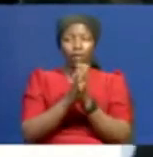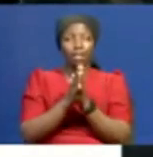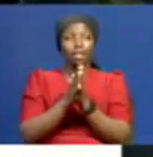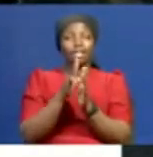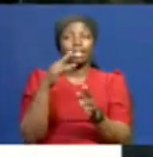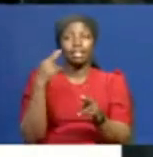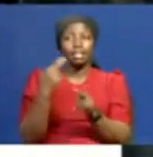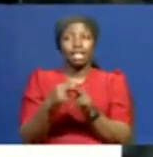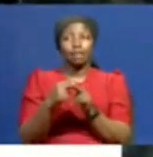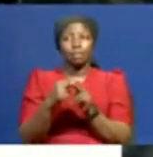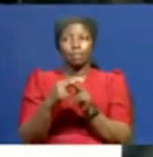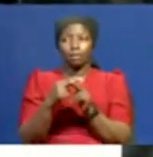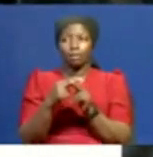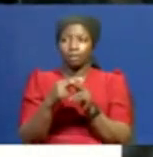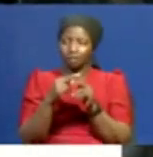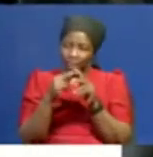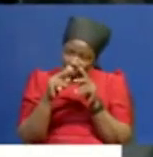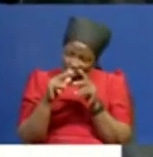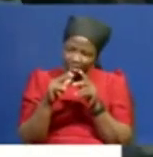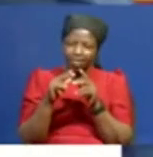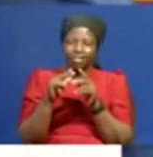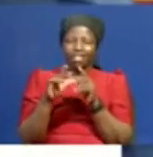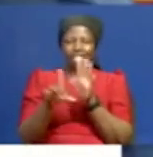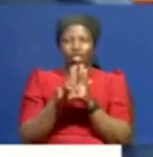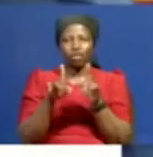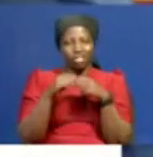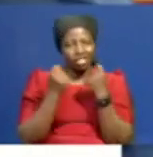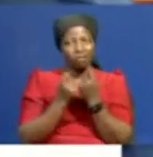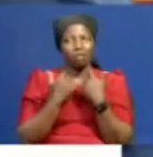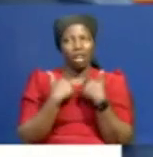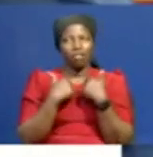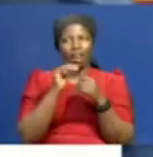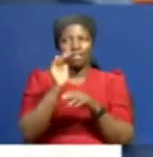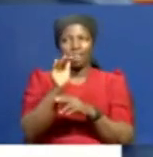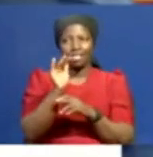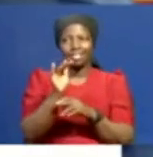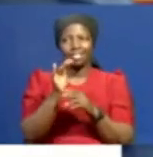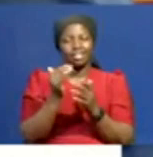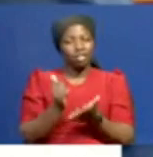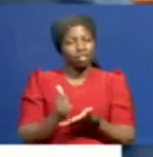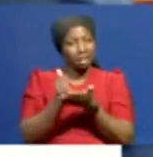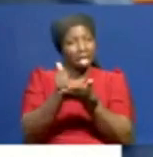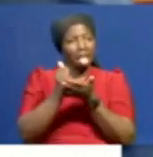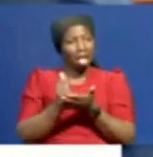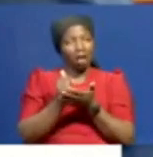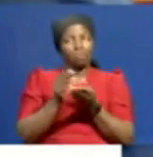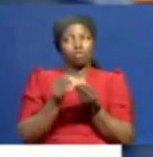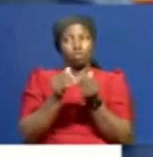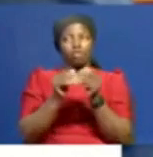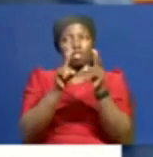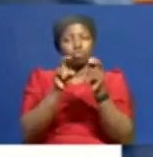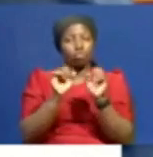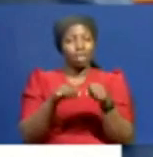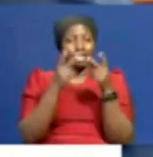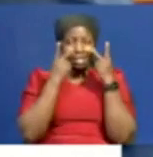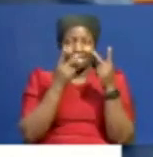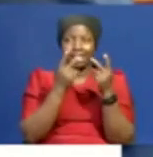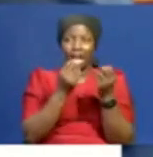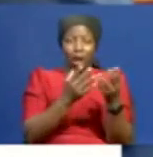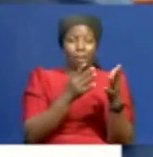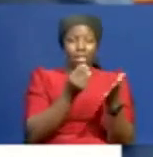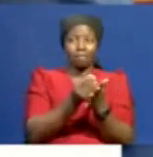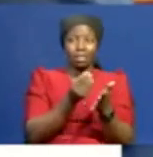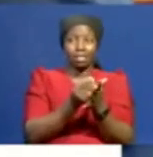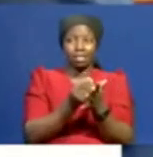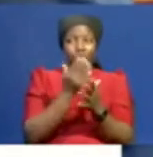for outside services to help us resolve this issue. You can see how much money, you know how much water I would have put for